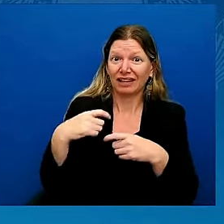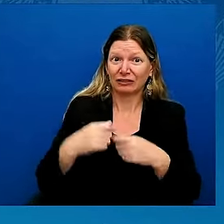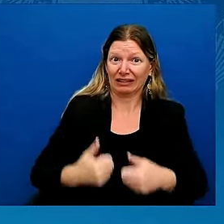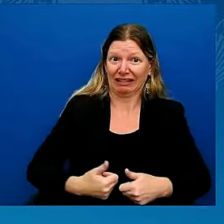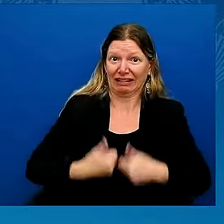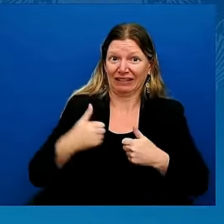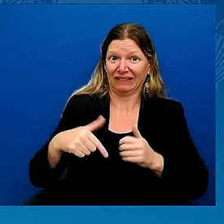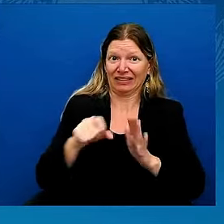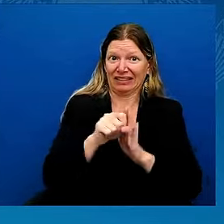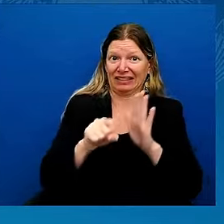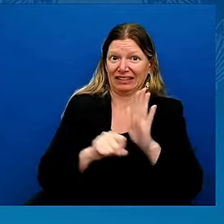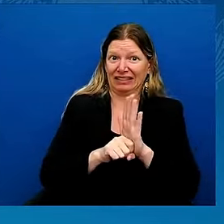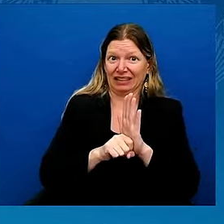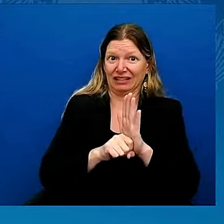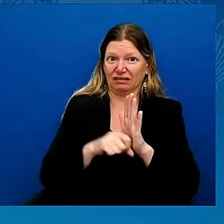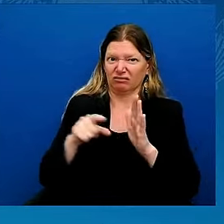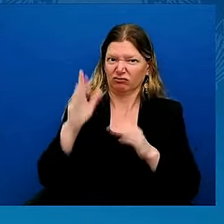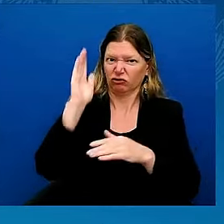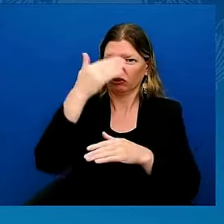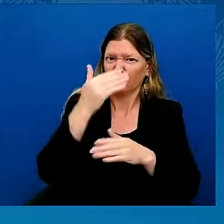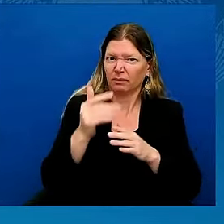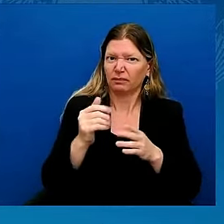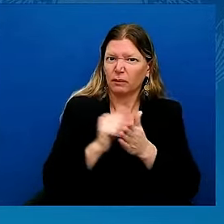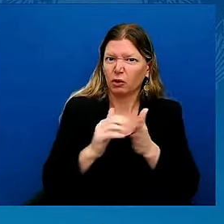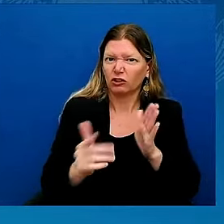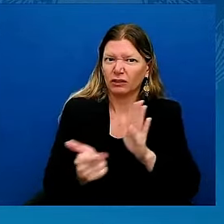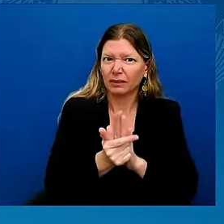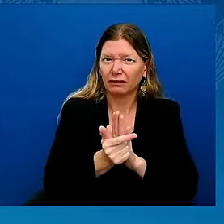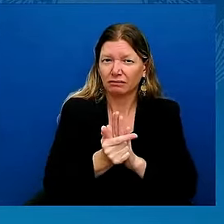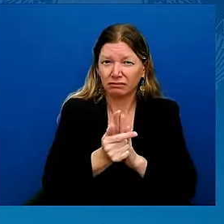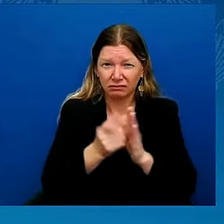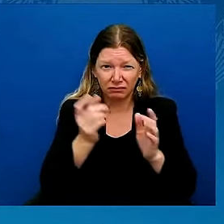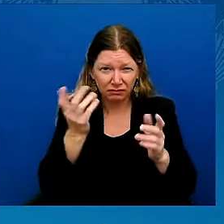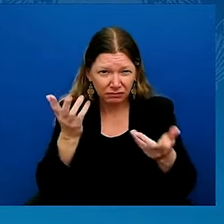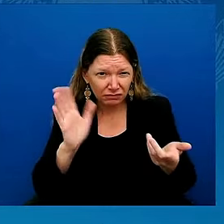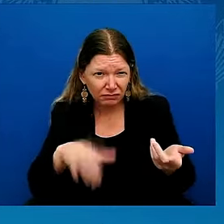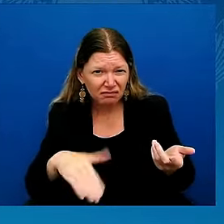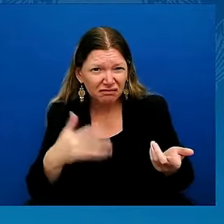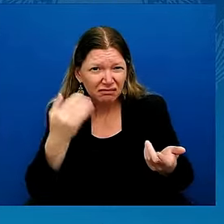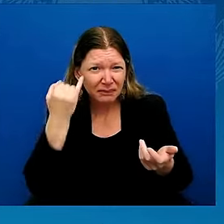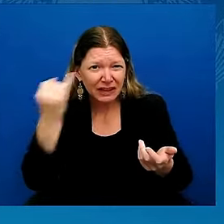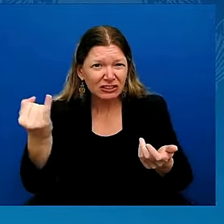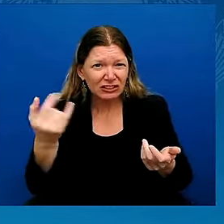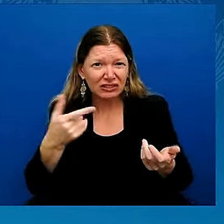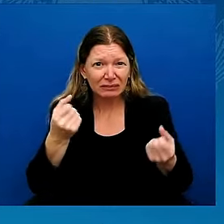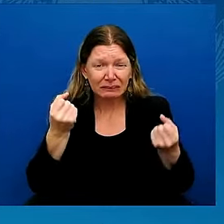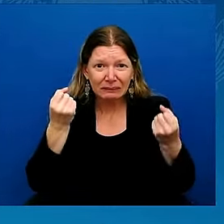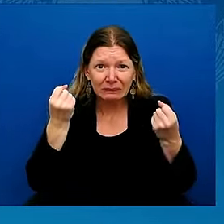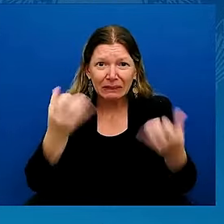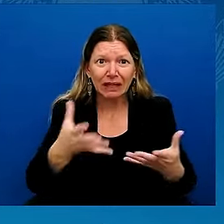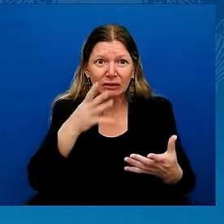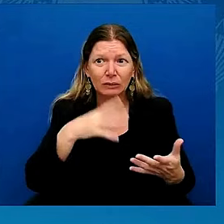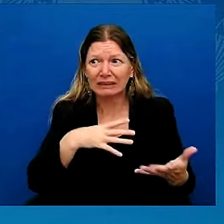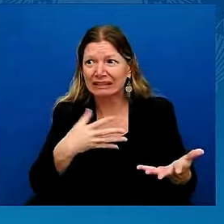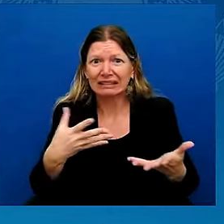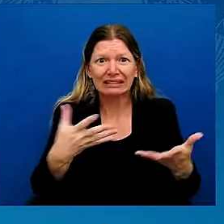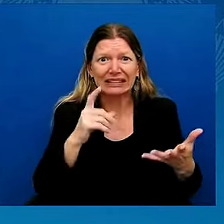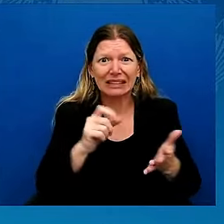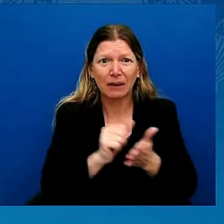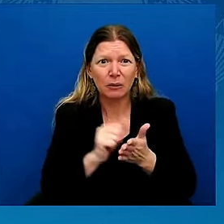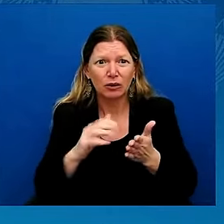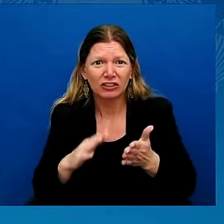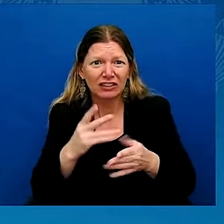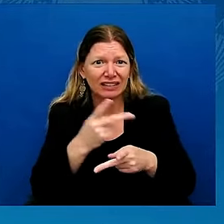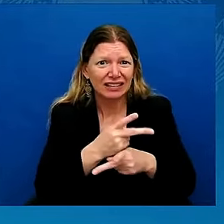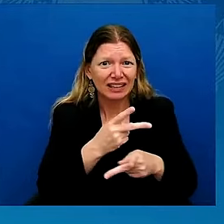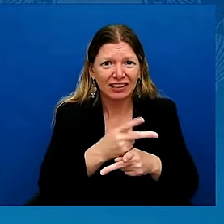mothers. Understand what that means for her. So she's got to now travel to another